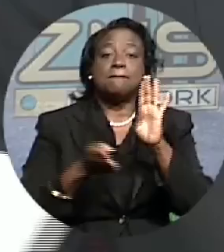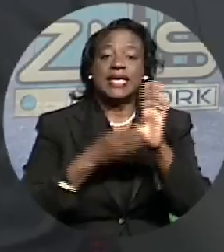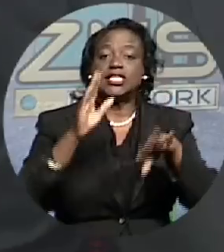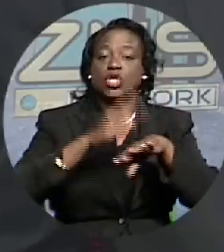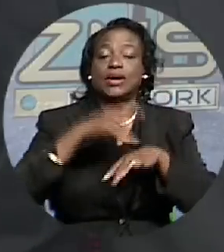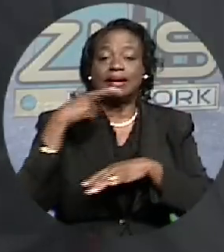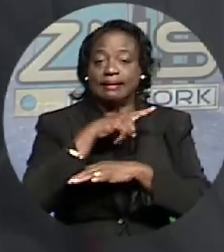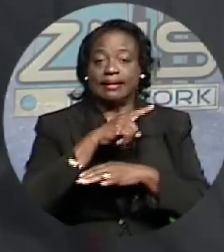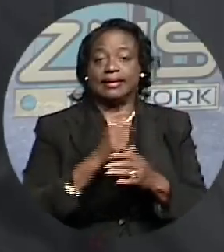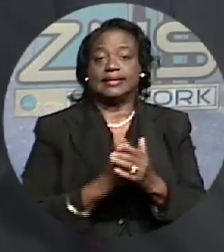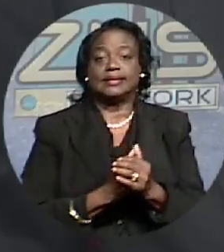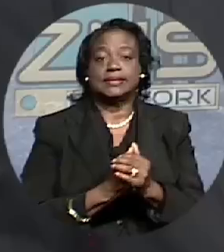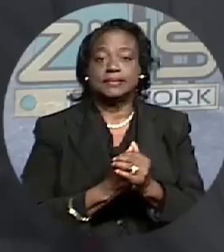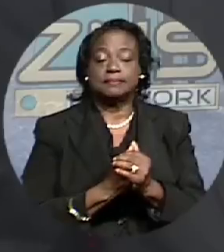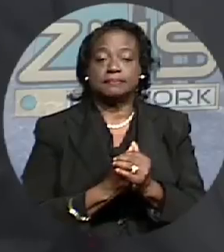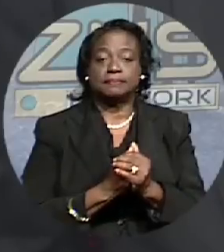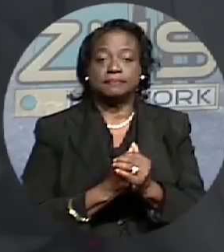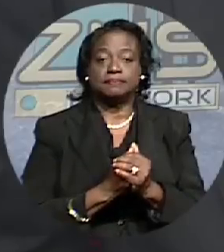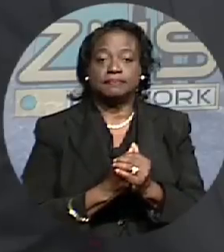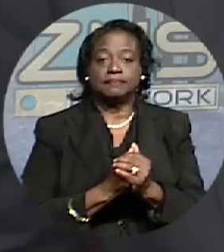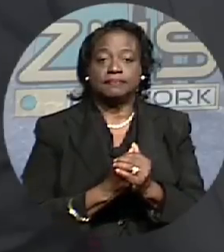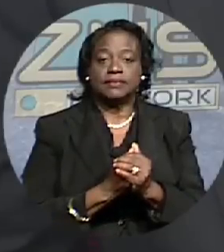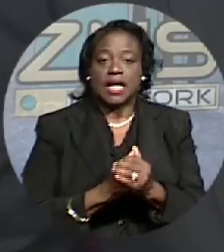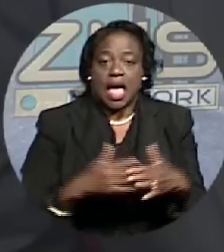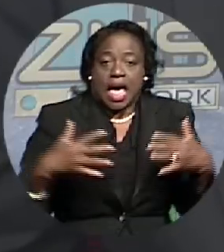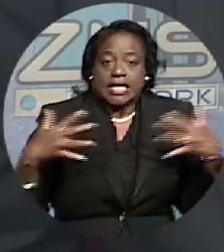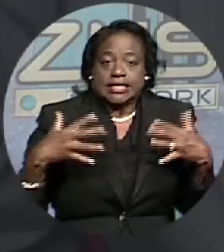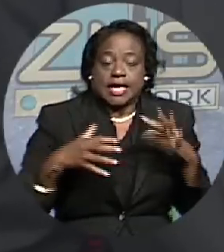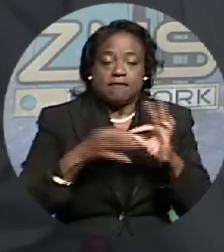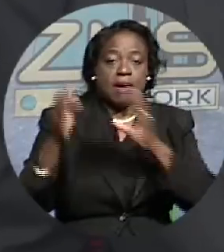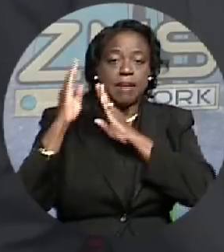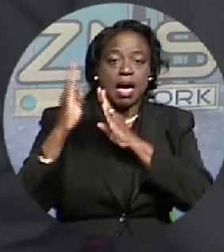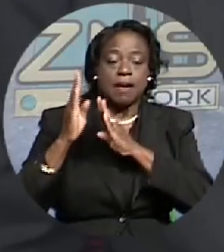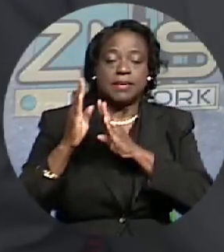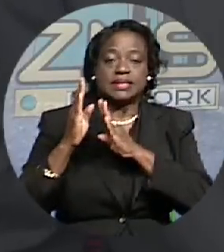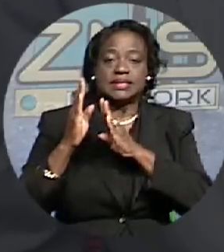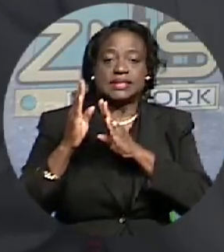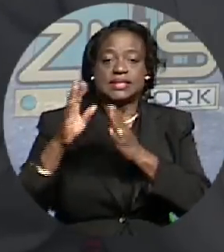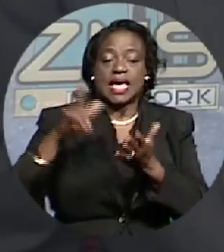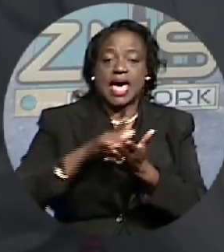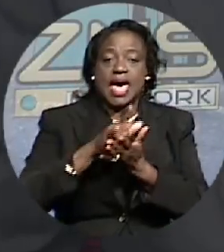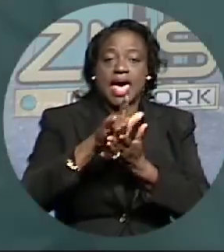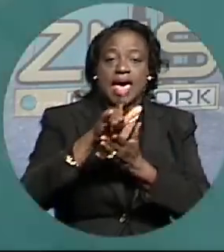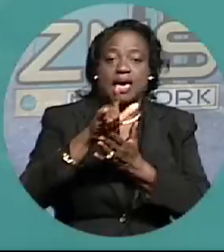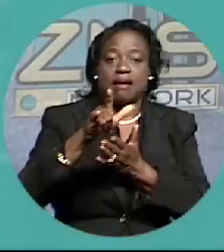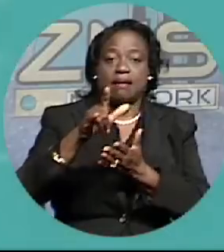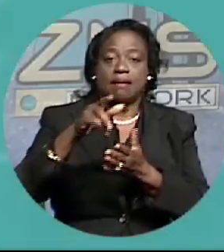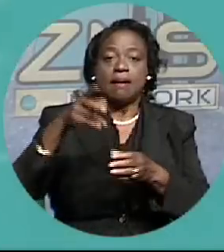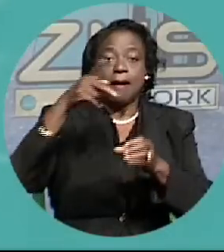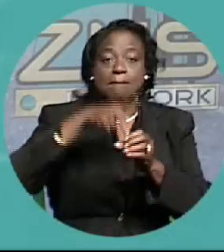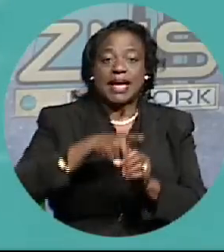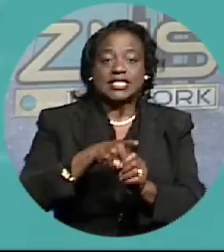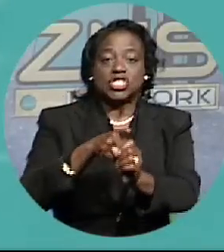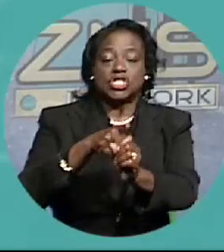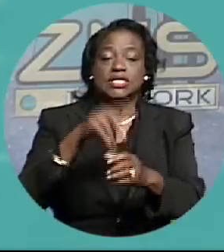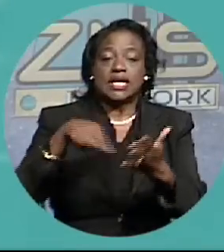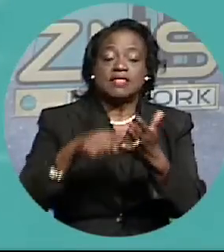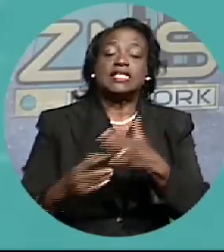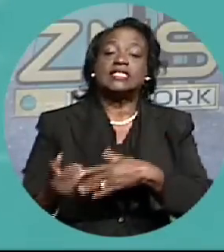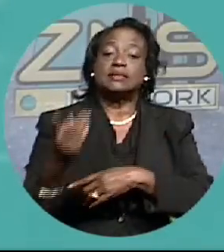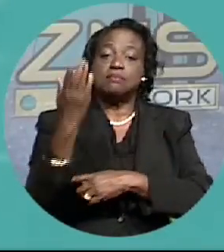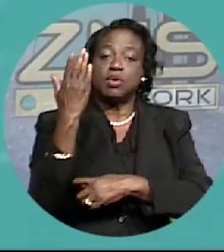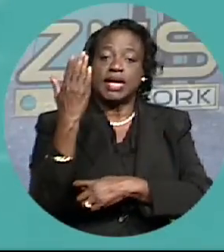untruths. Well, a scare for Bahamas Air passengers this morning as a Dash 8 was grounded after